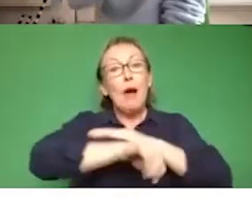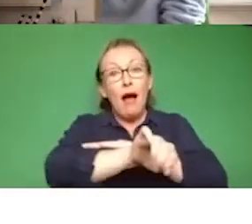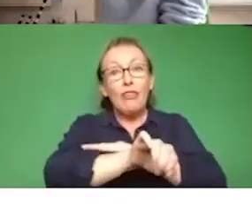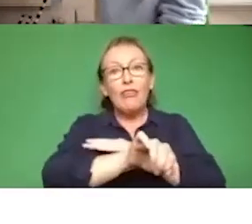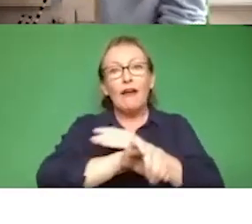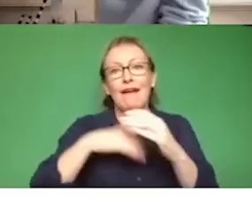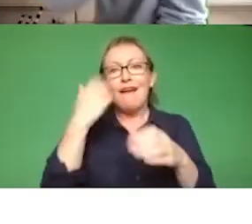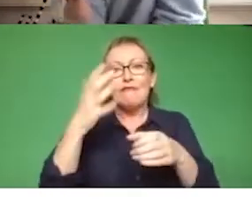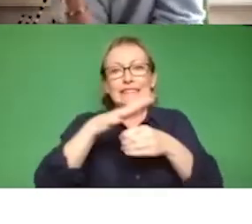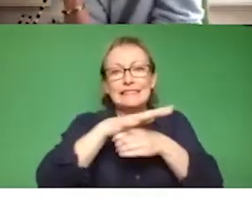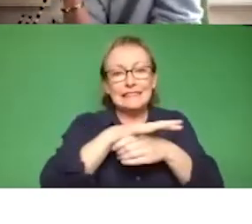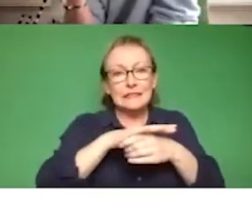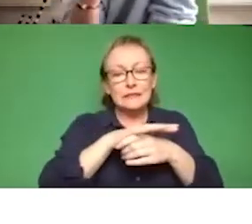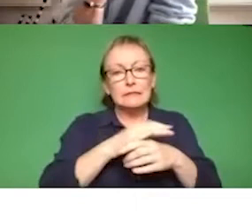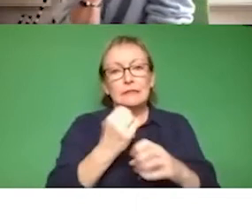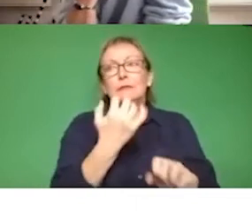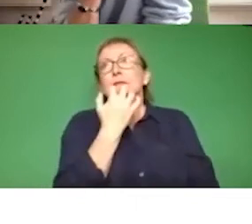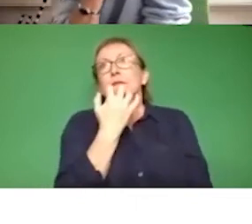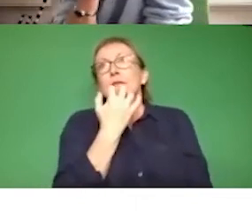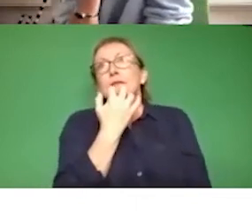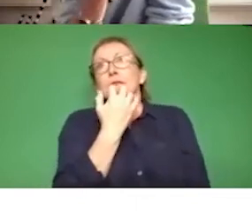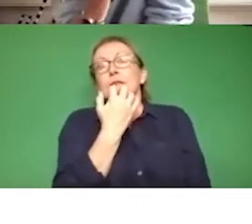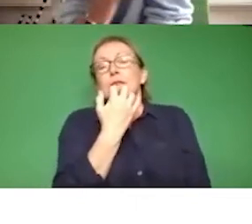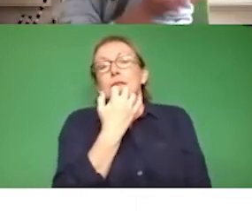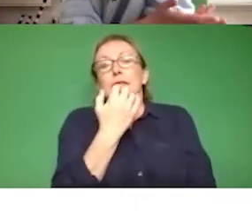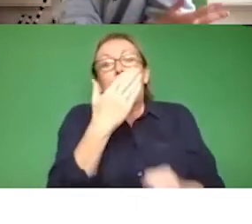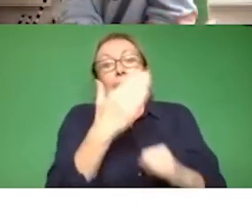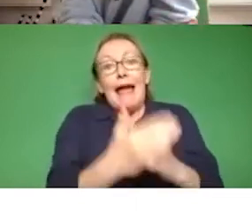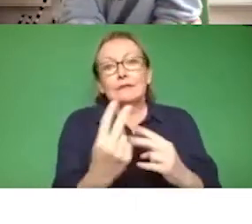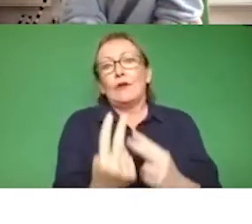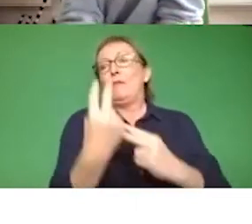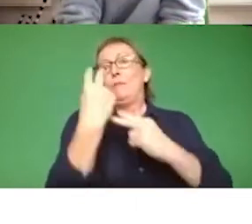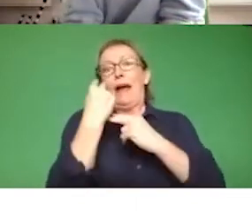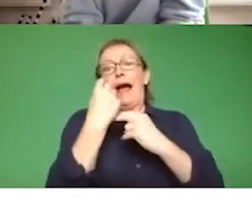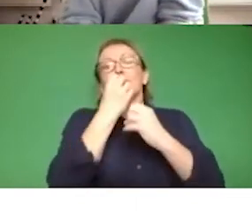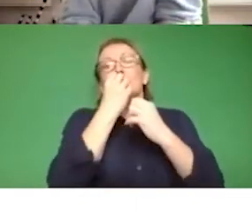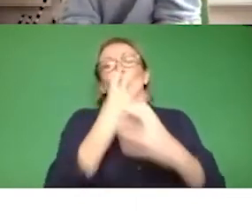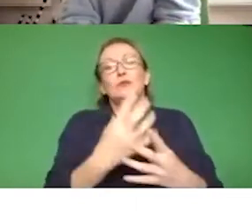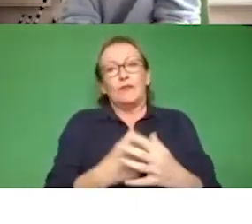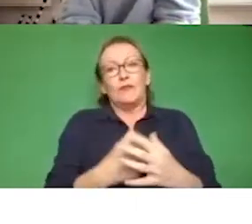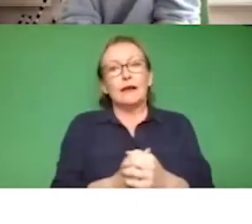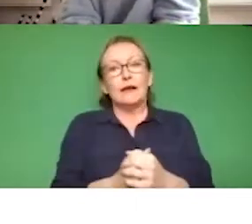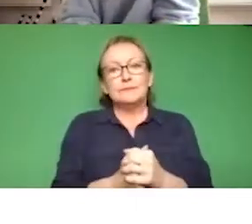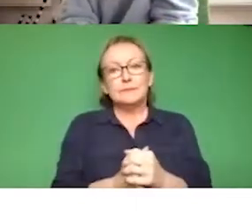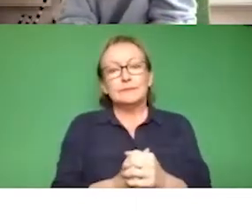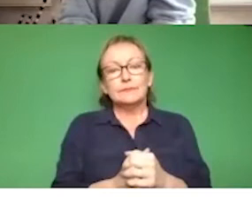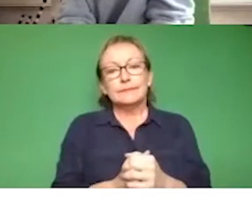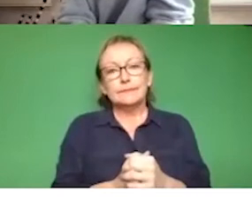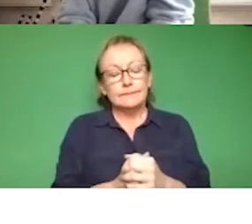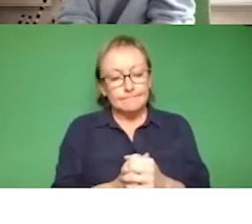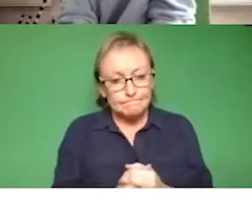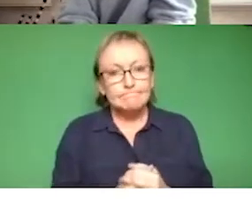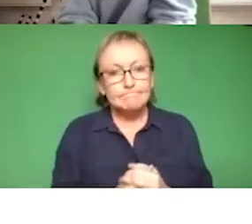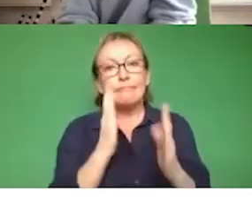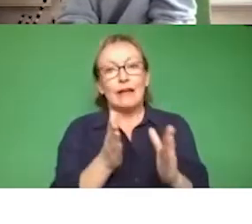have to go through the hardship, and you do come through at the end of it with something that's rather beautiful, you know. So you just